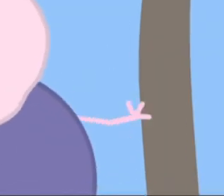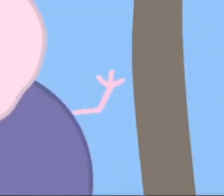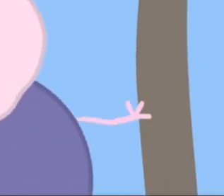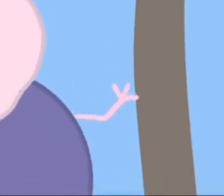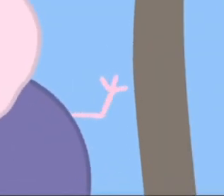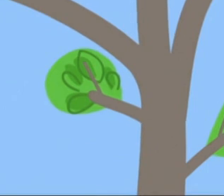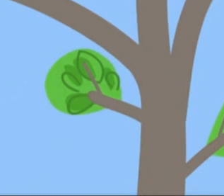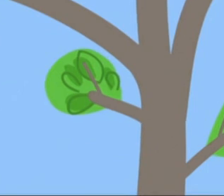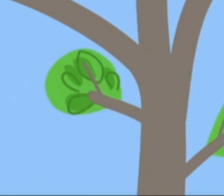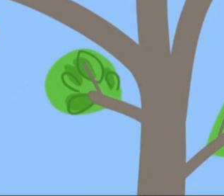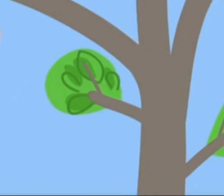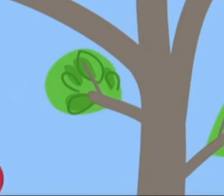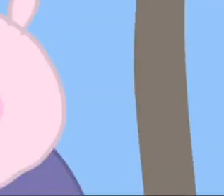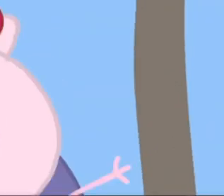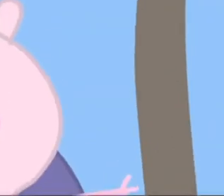this.